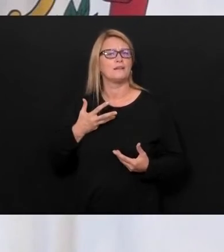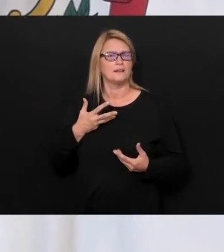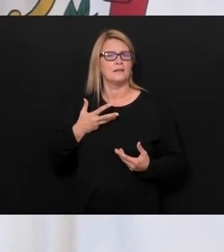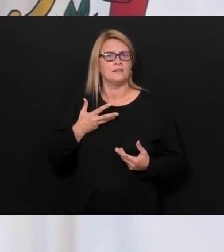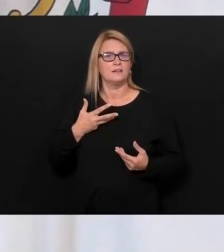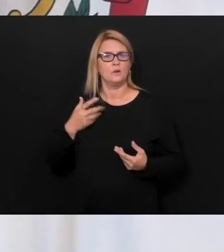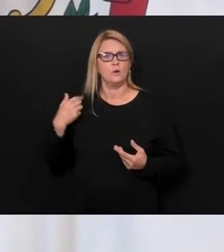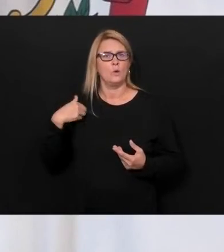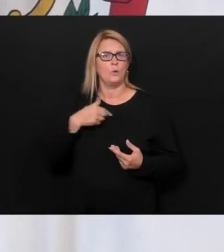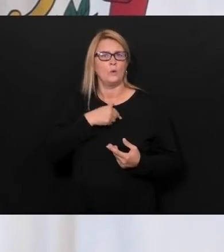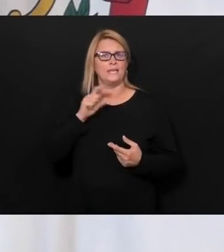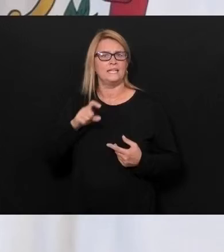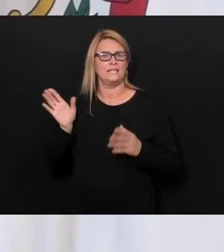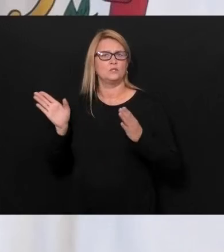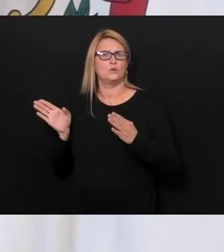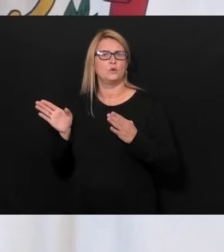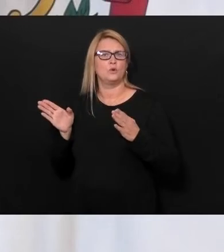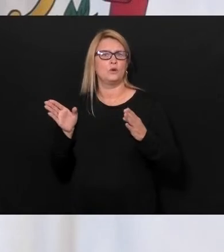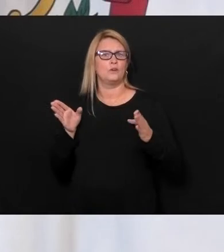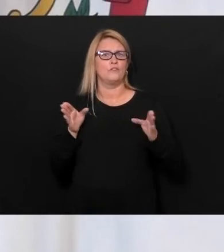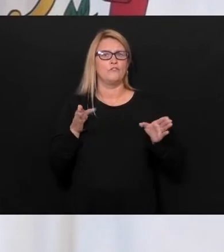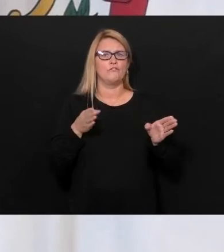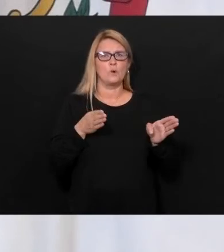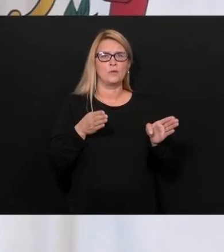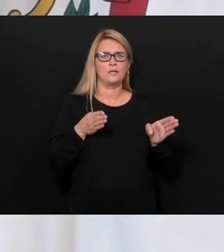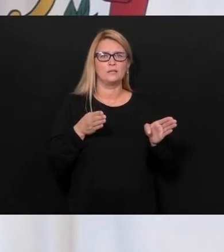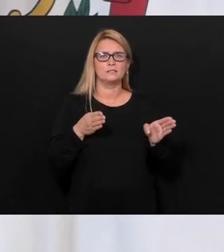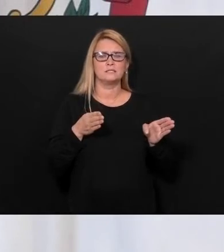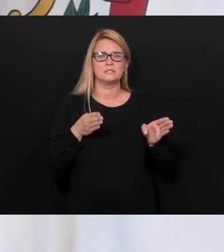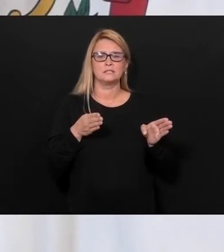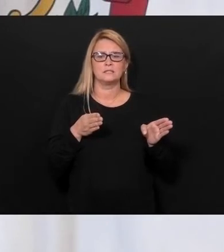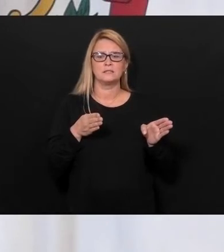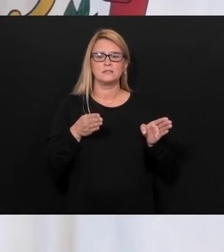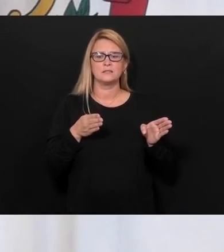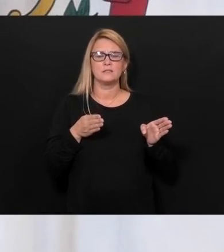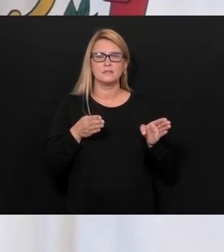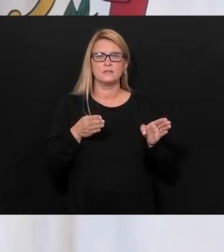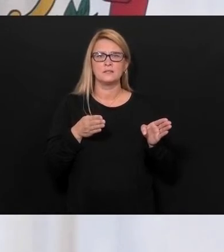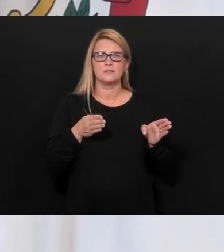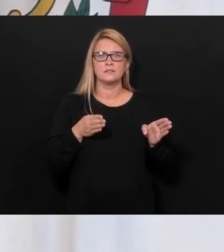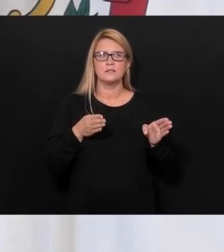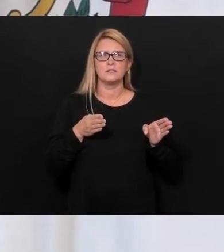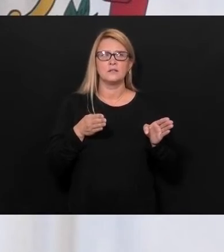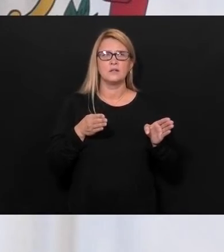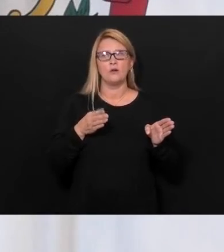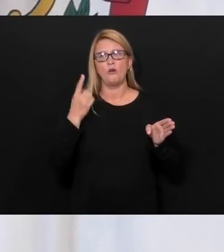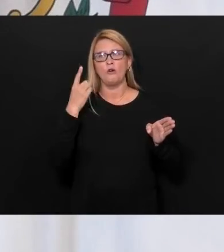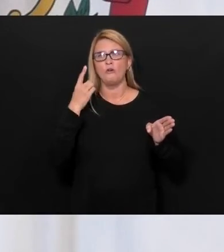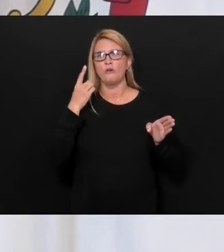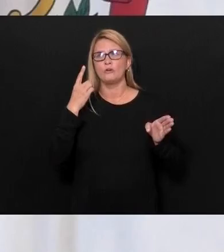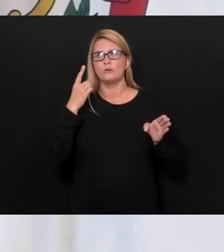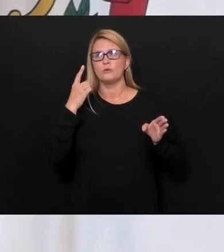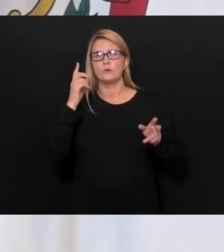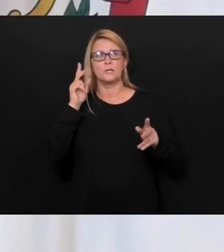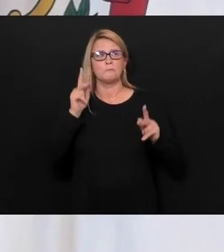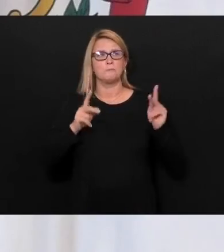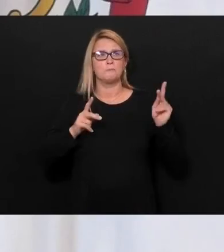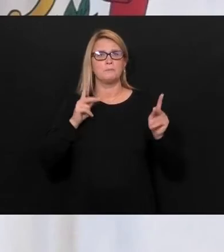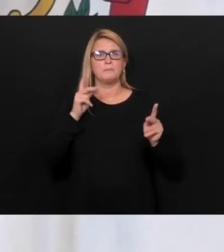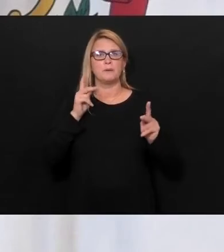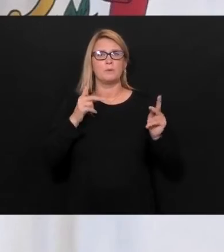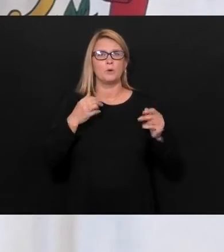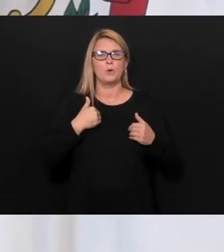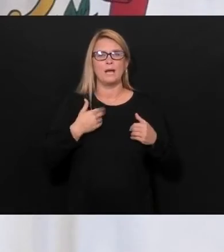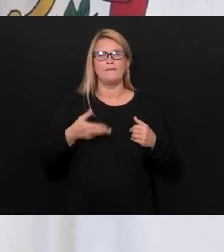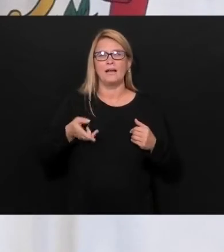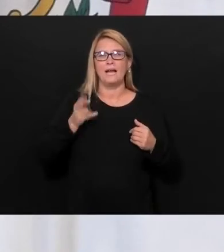our focus away from, somebody that may have several different risk